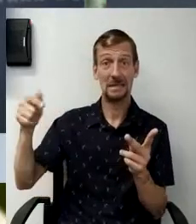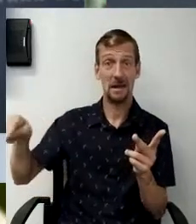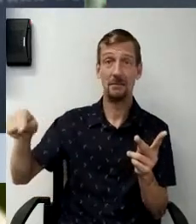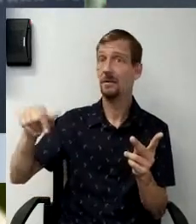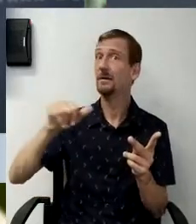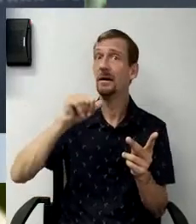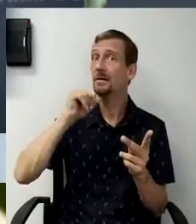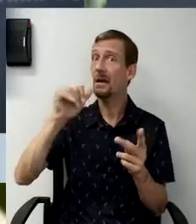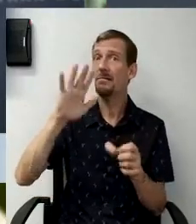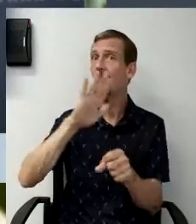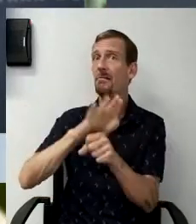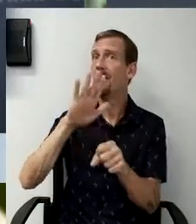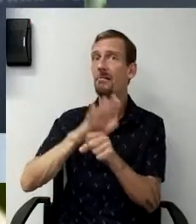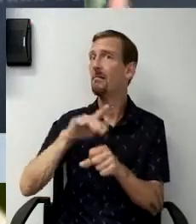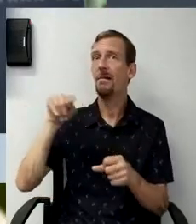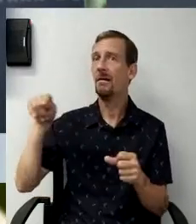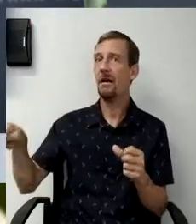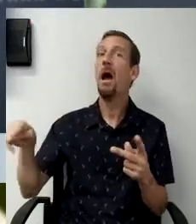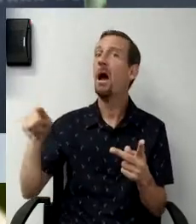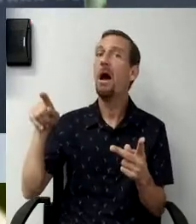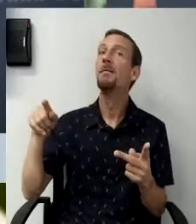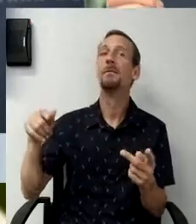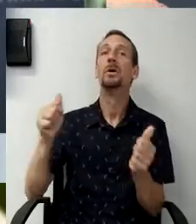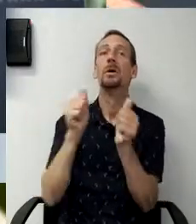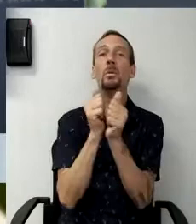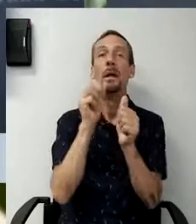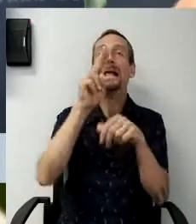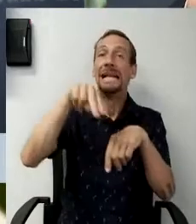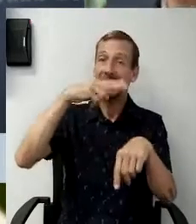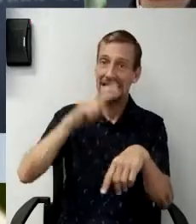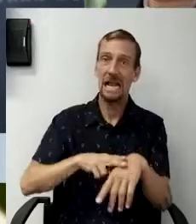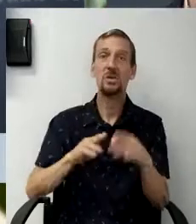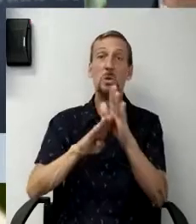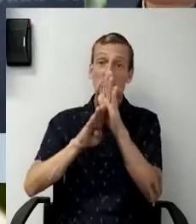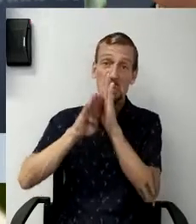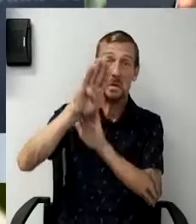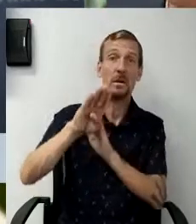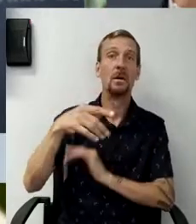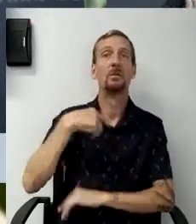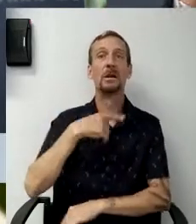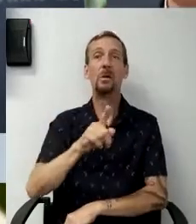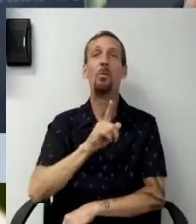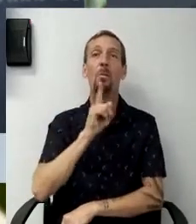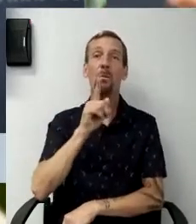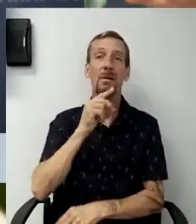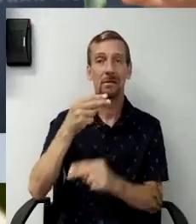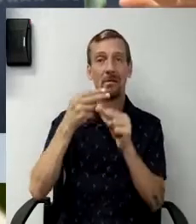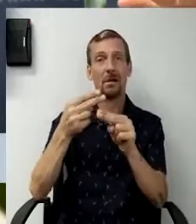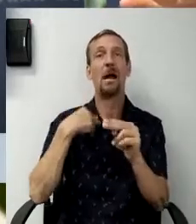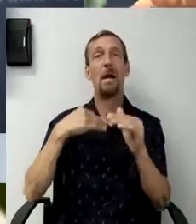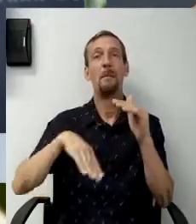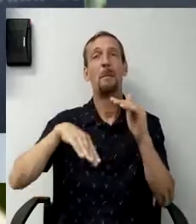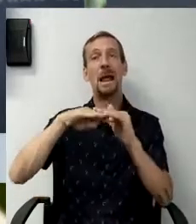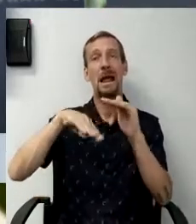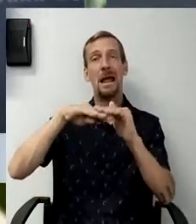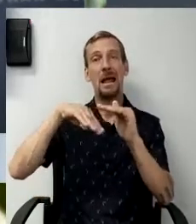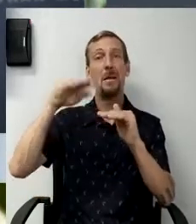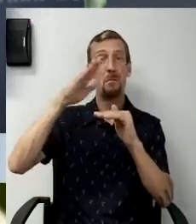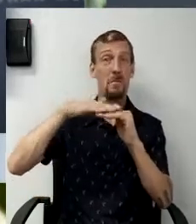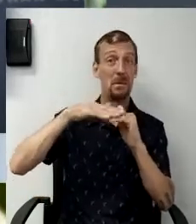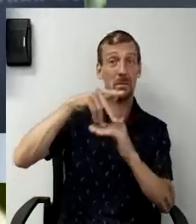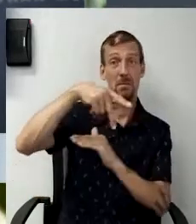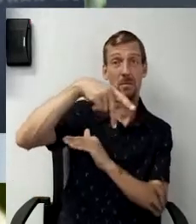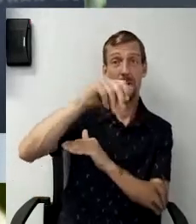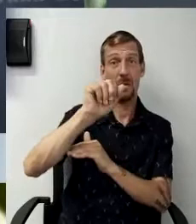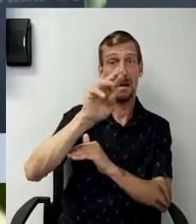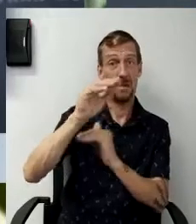in scarce supply again. With the national resurgence, we're barely hovering above what we call our minimum par level.